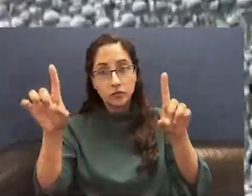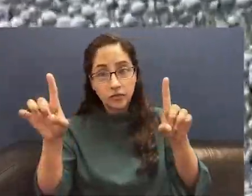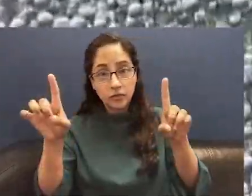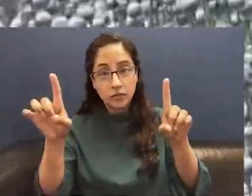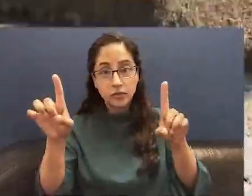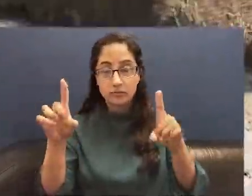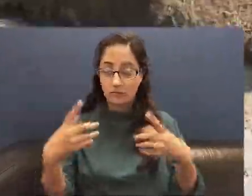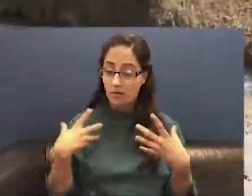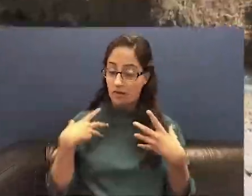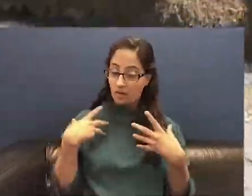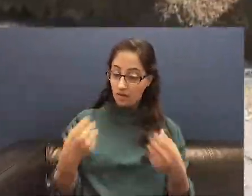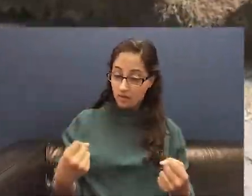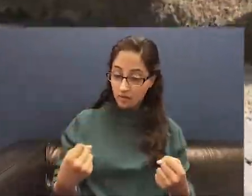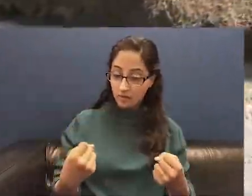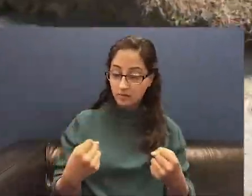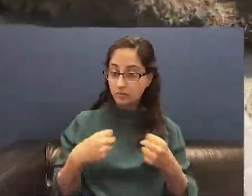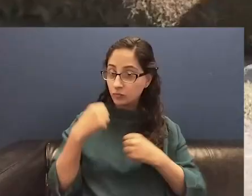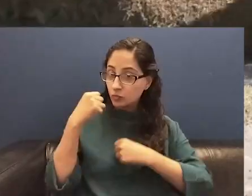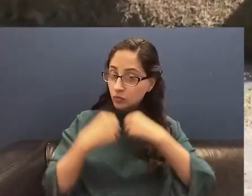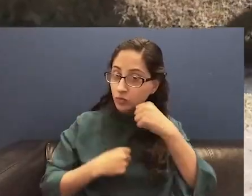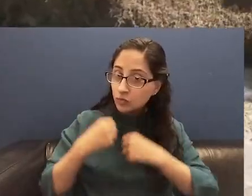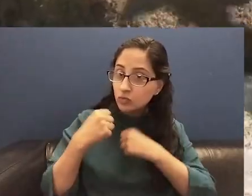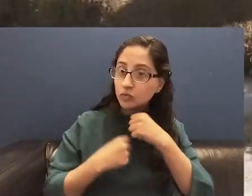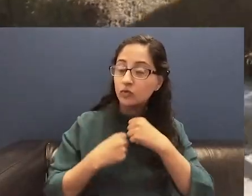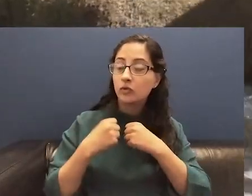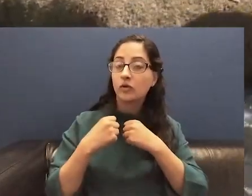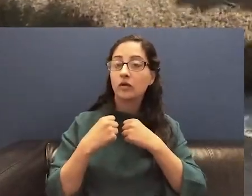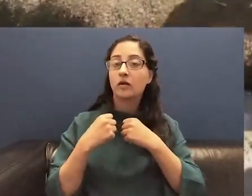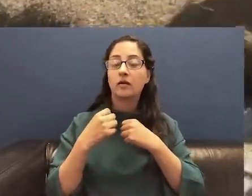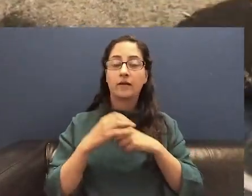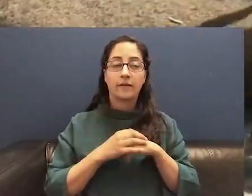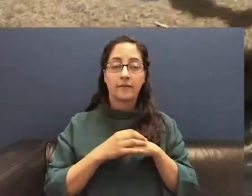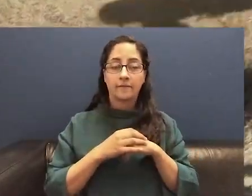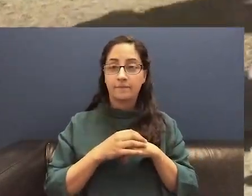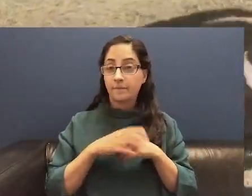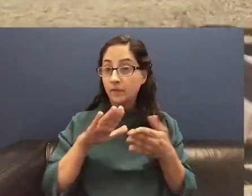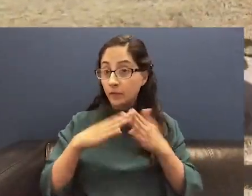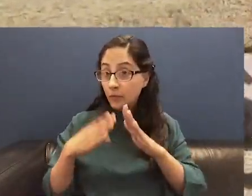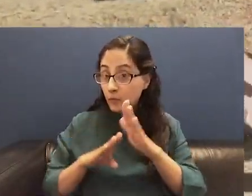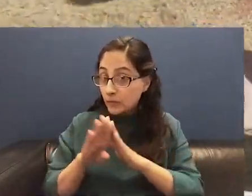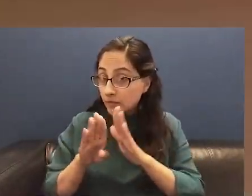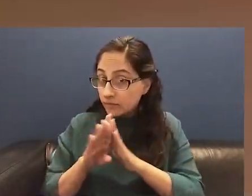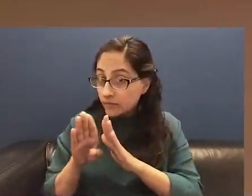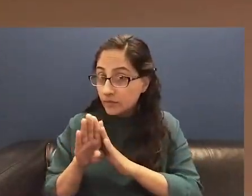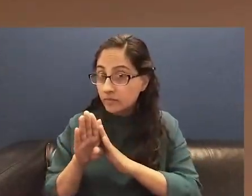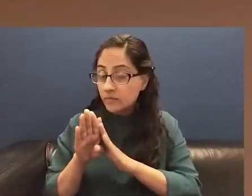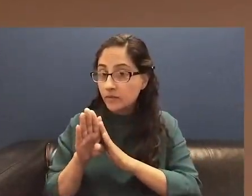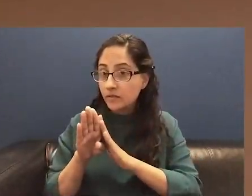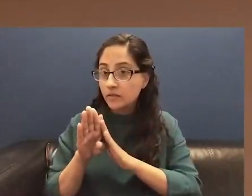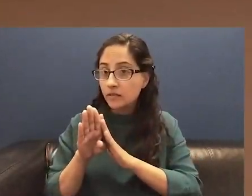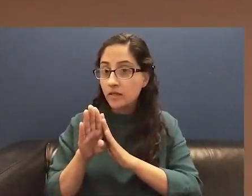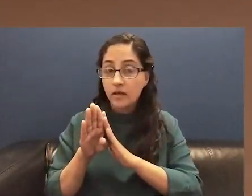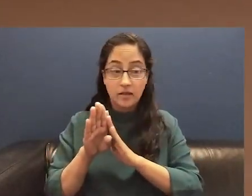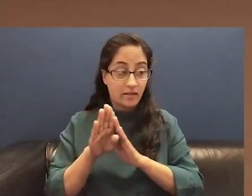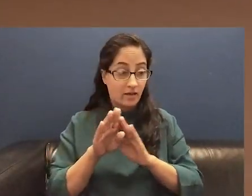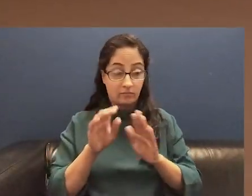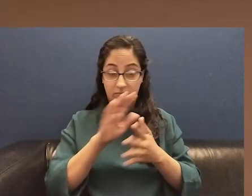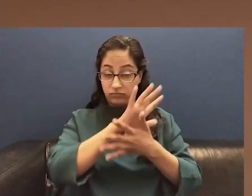in education, in health, in building critical infrastructure,